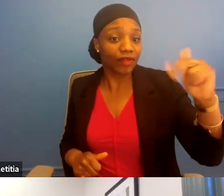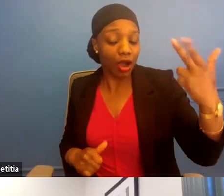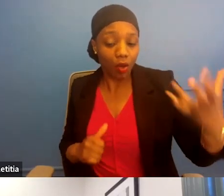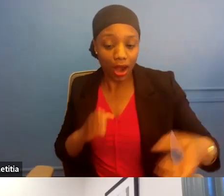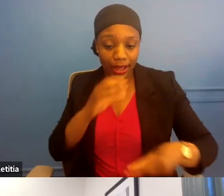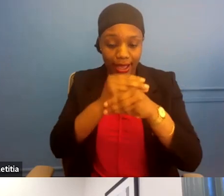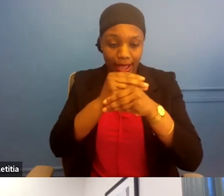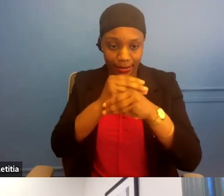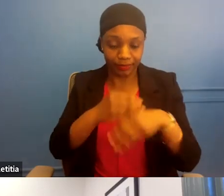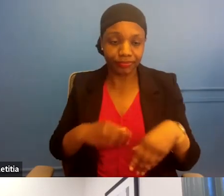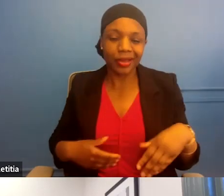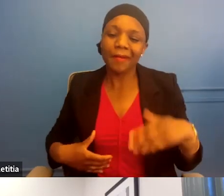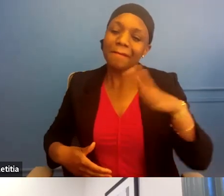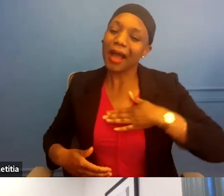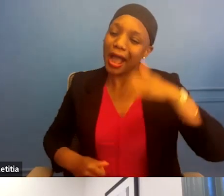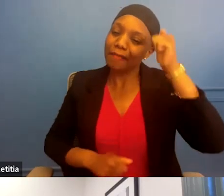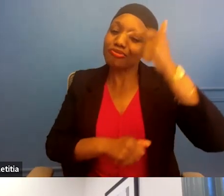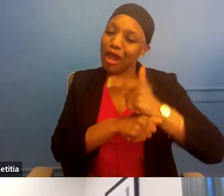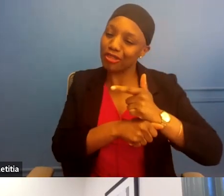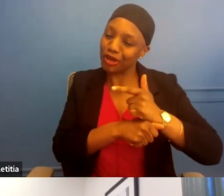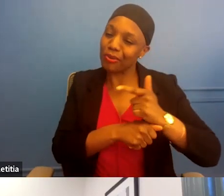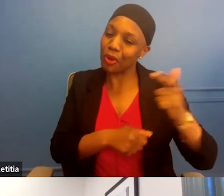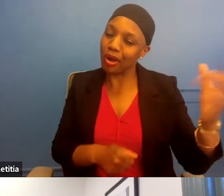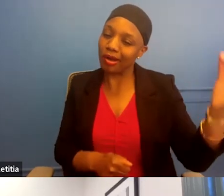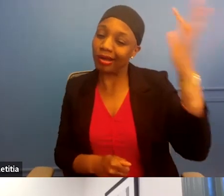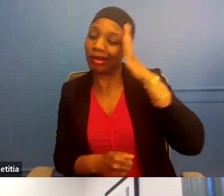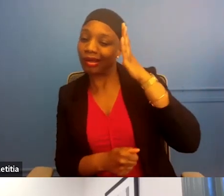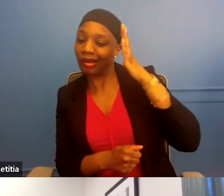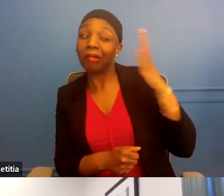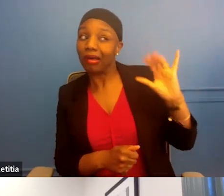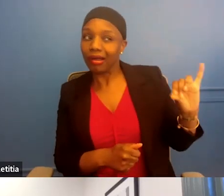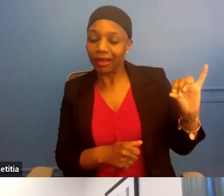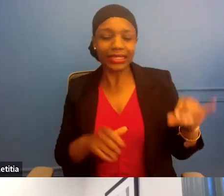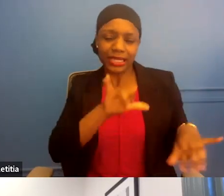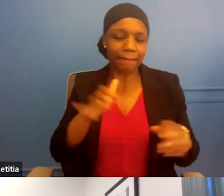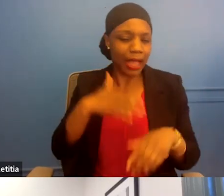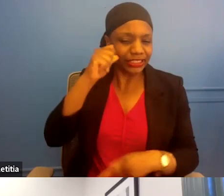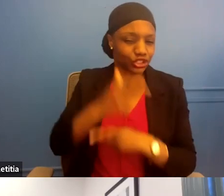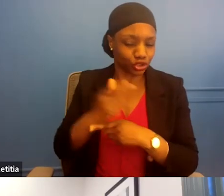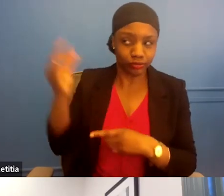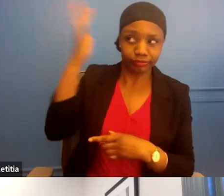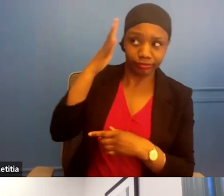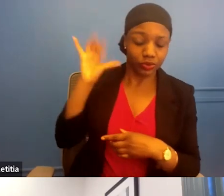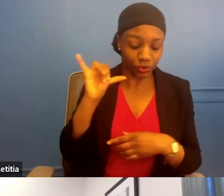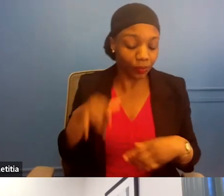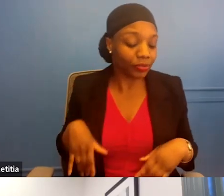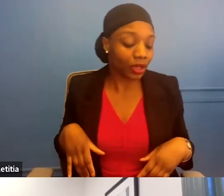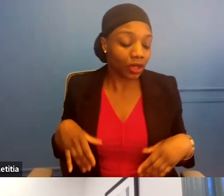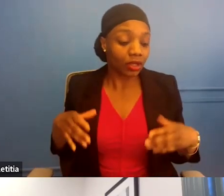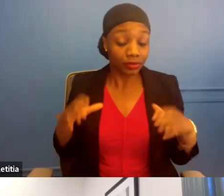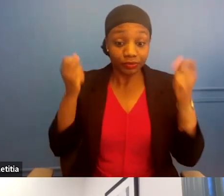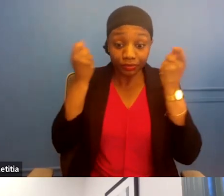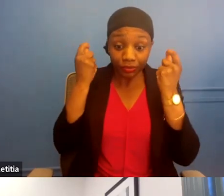something that, again, my brother had sort of put this in my head, which I took advantage of, as did my sister, which was all the